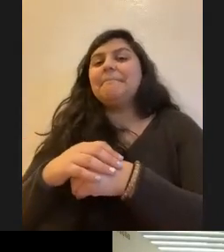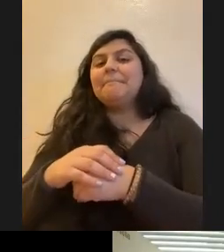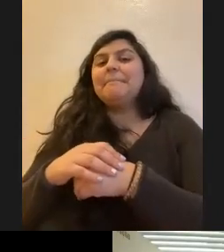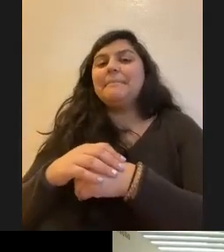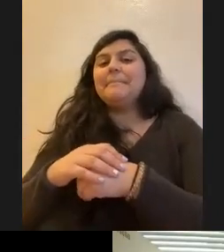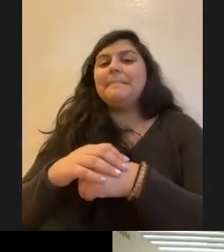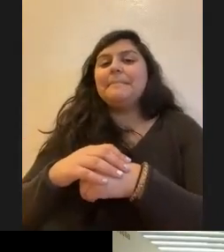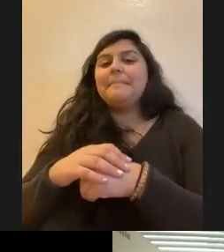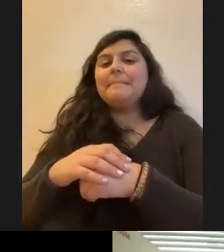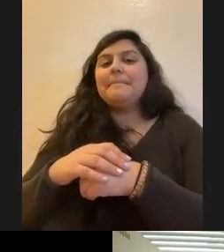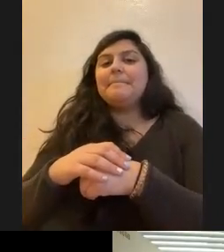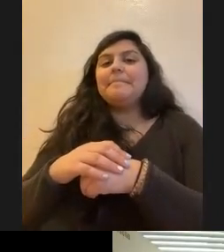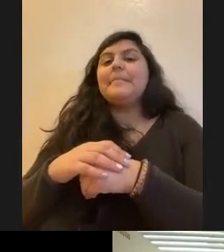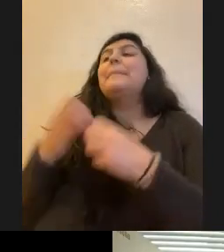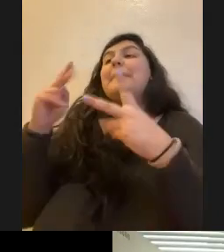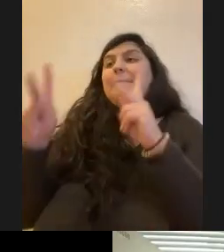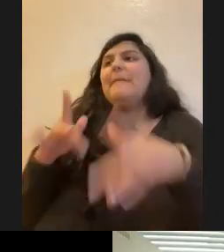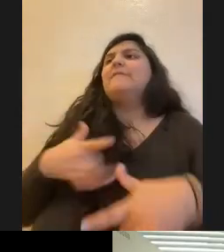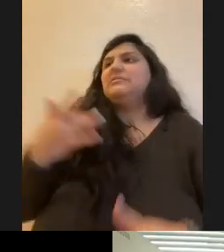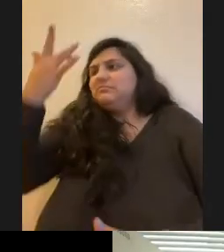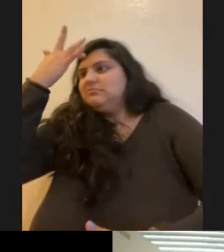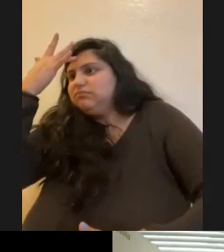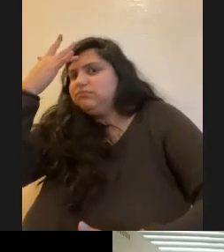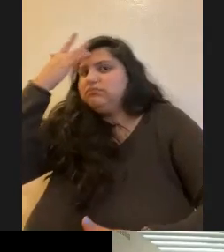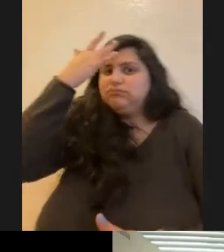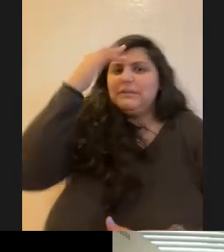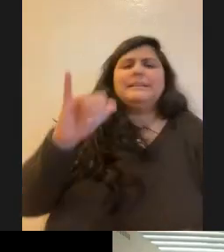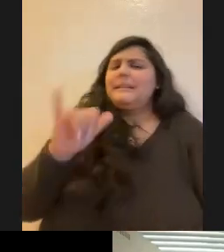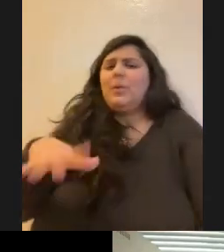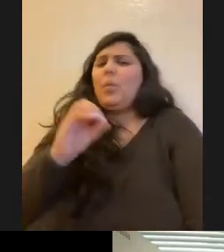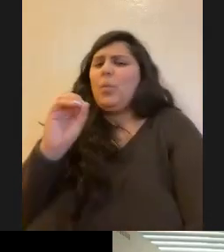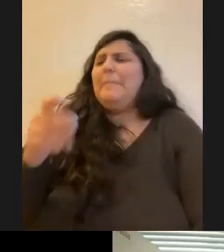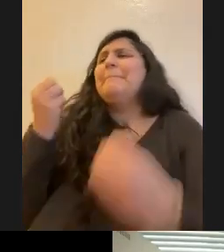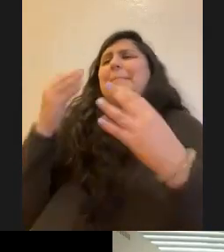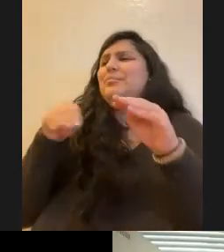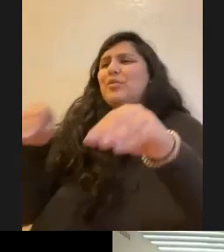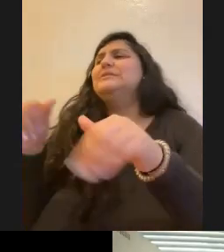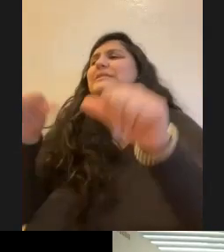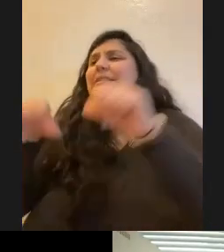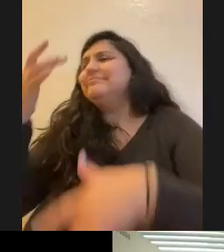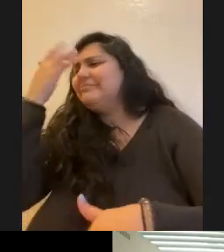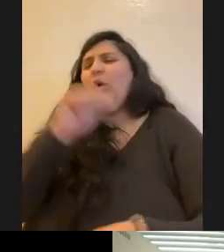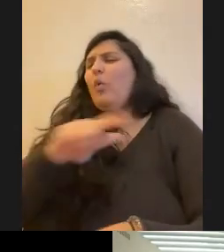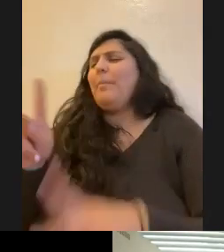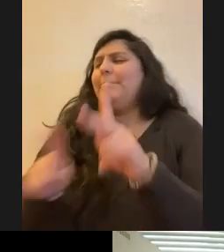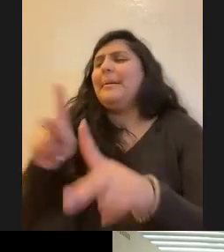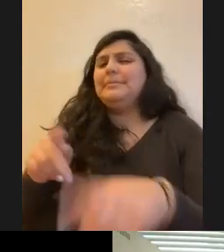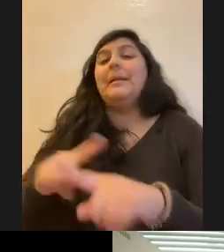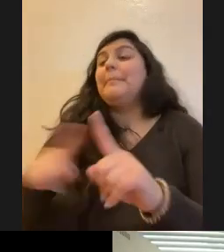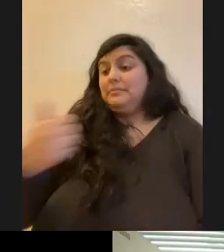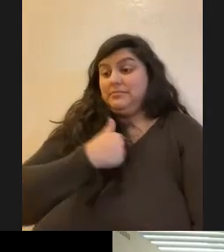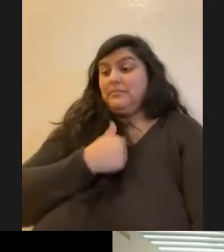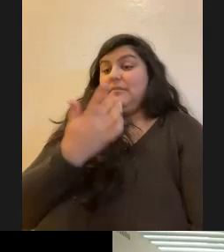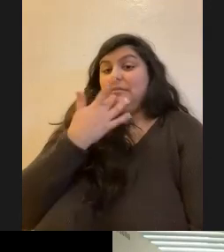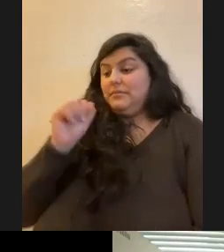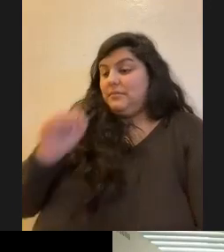A lot of people do get seasick, and like it's absolutely okay if you get seasick as a marine scientist. It happens to everyone. So far, I have not gotten seasick, knock